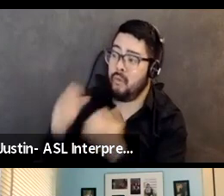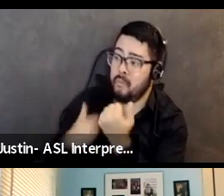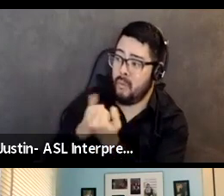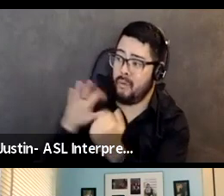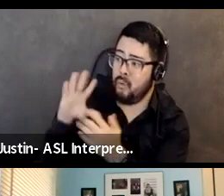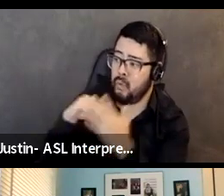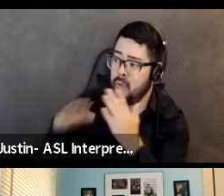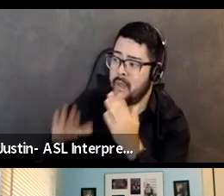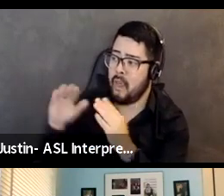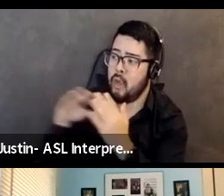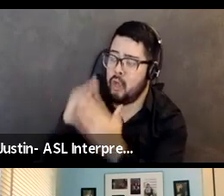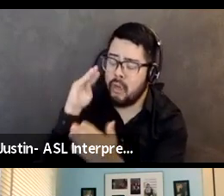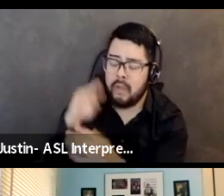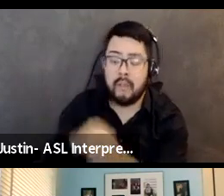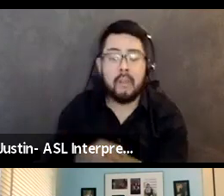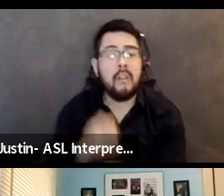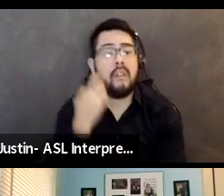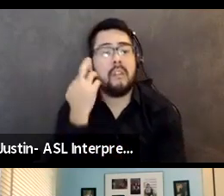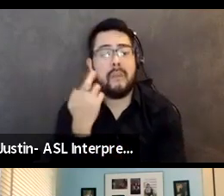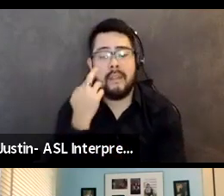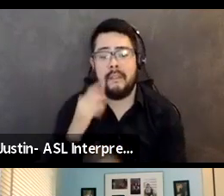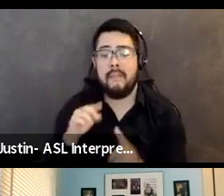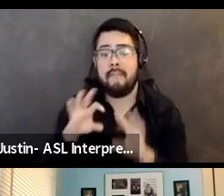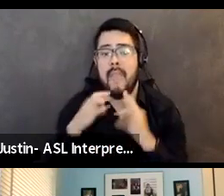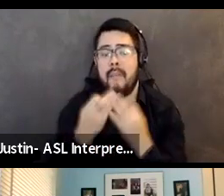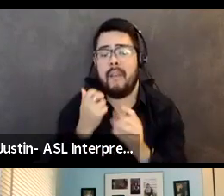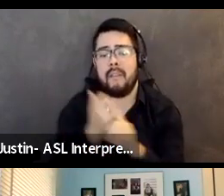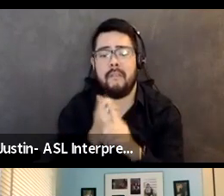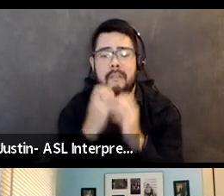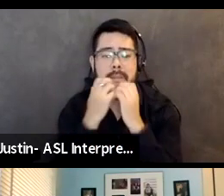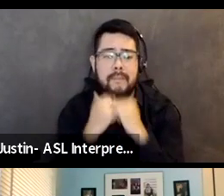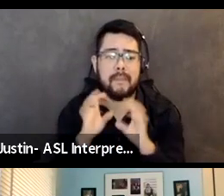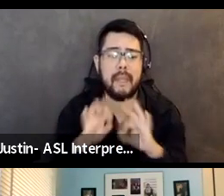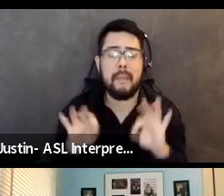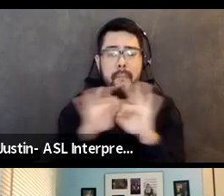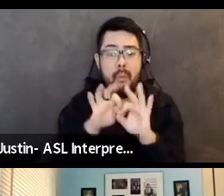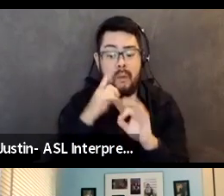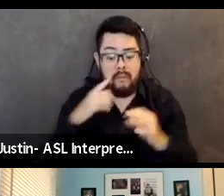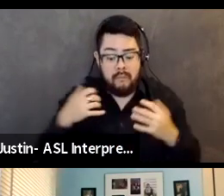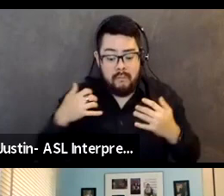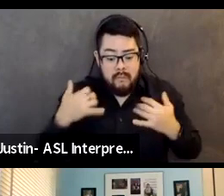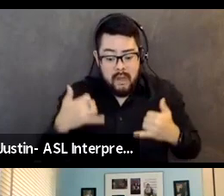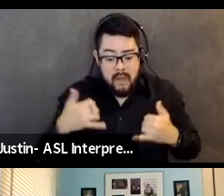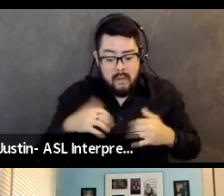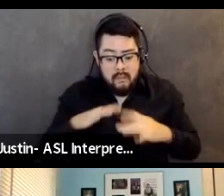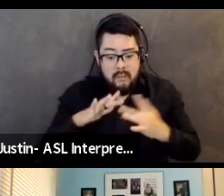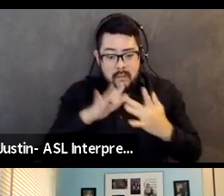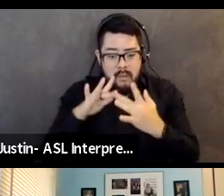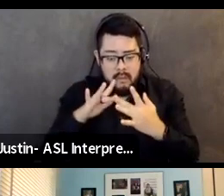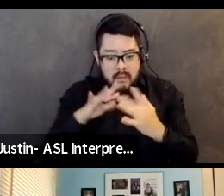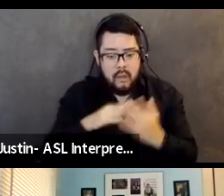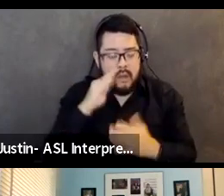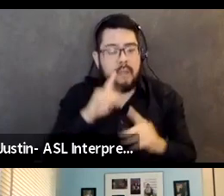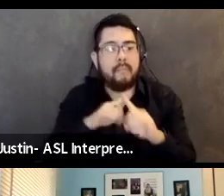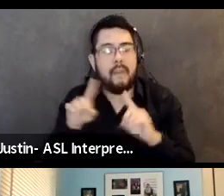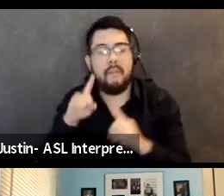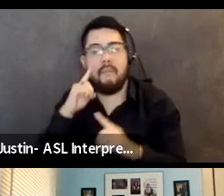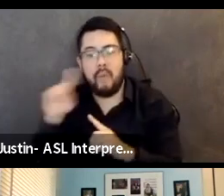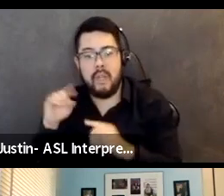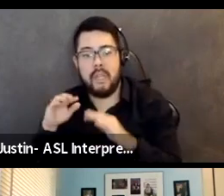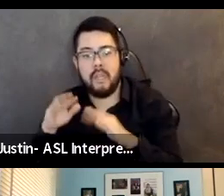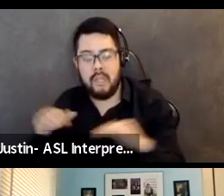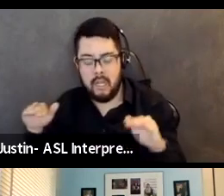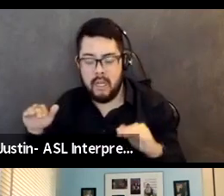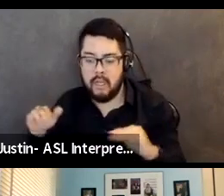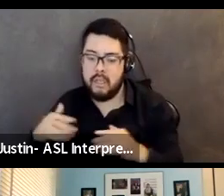are a key element in this particular moment but for young children they're an essential element